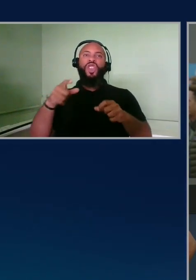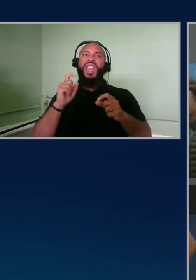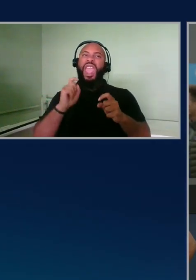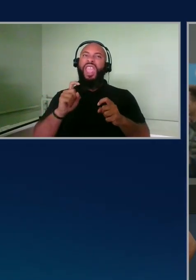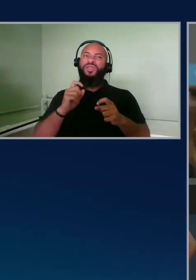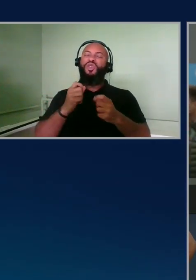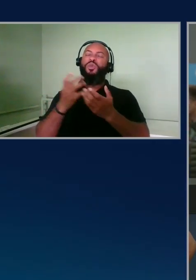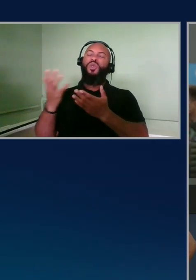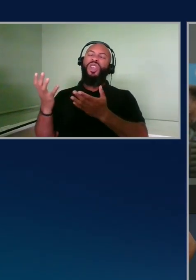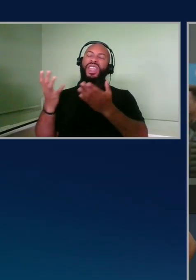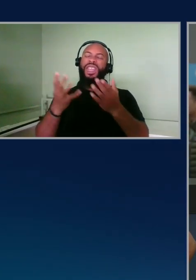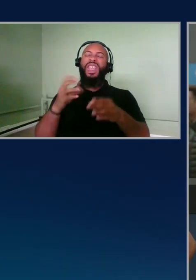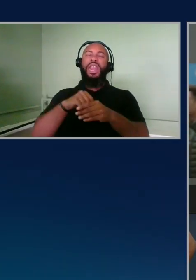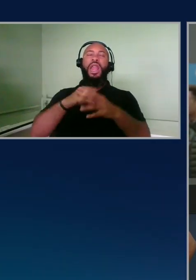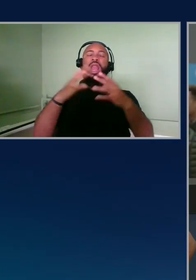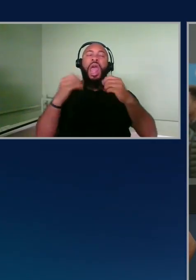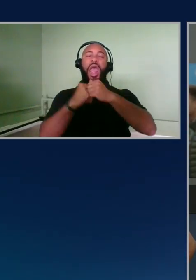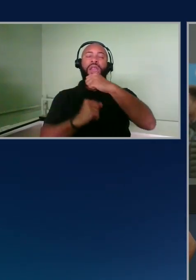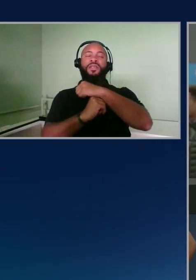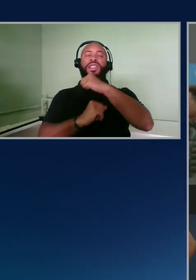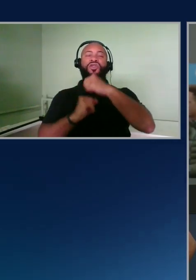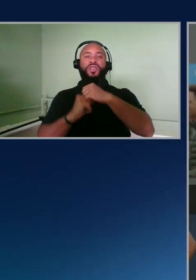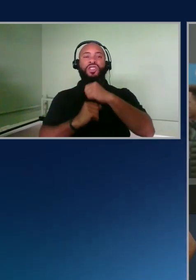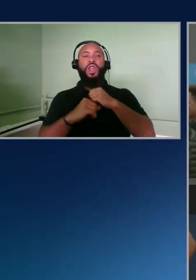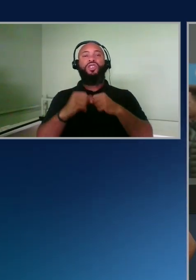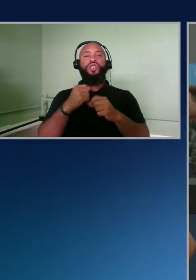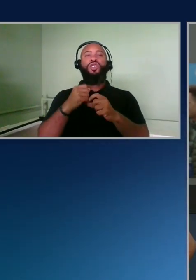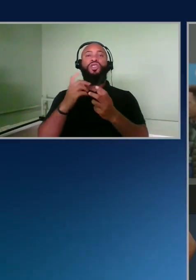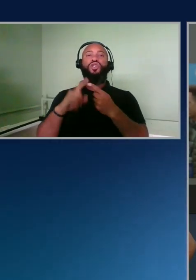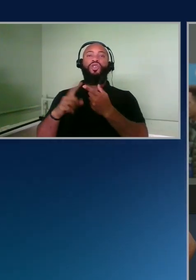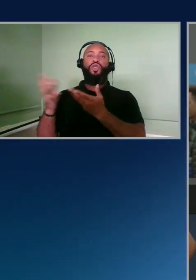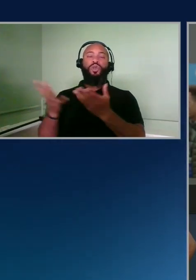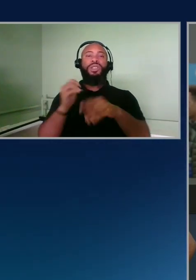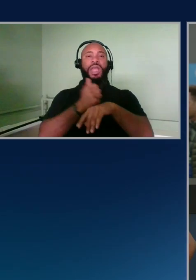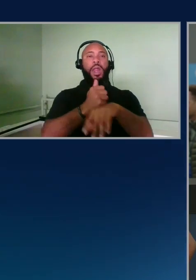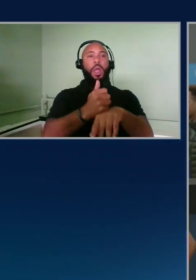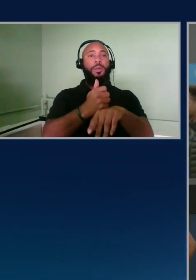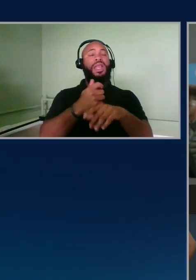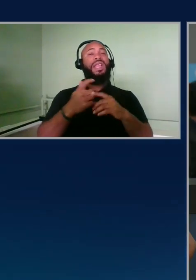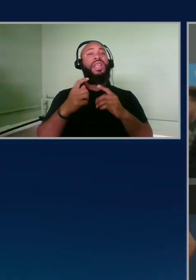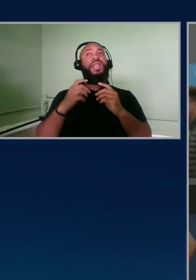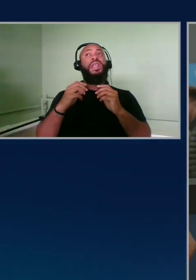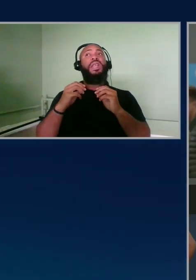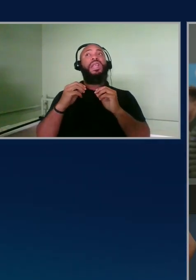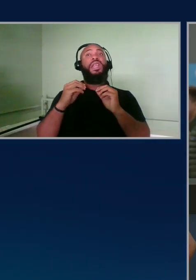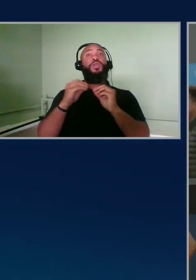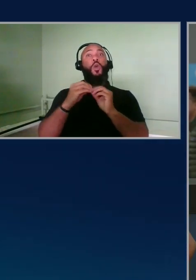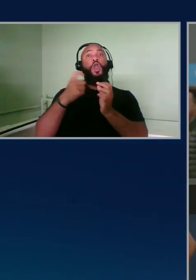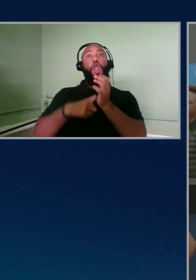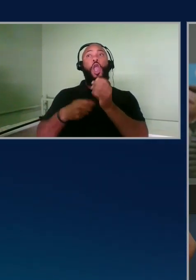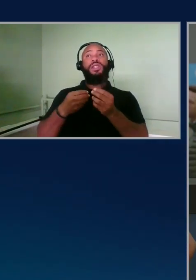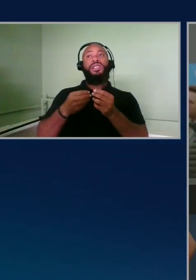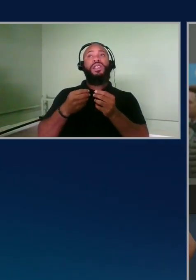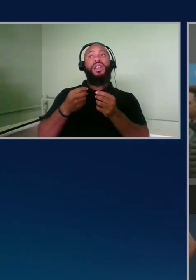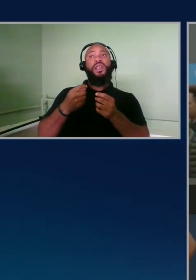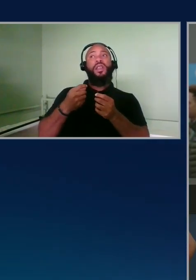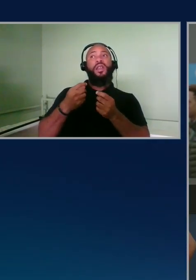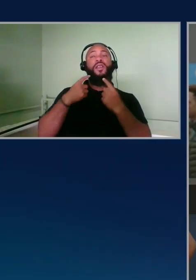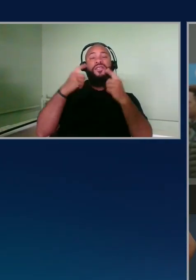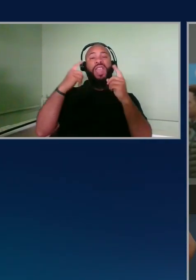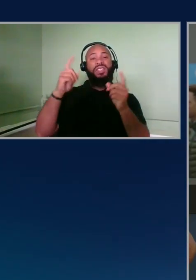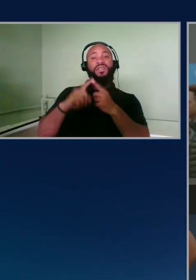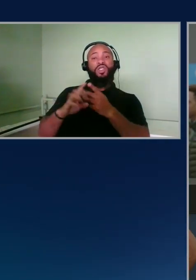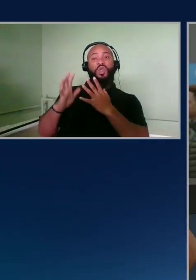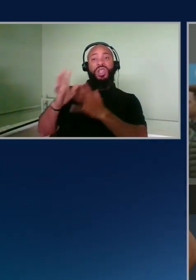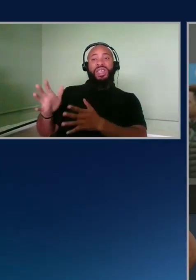in. Now, it's more cost-effective to leave the data where it sits on S3 and be able to query it, especially in these long-term